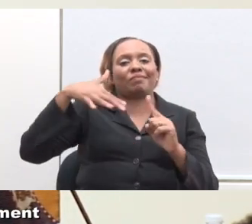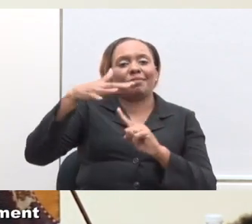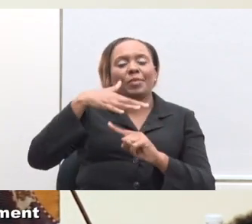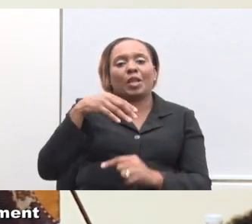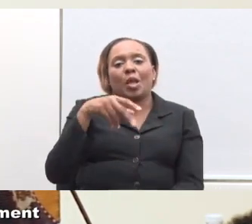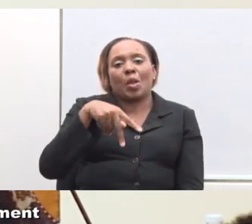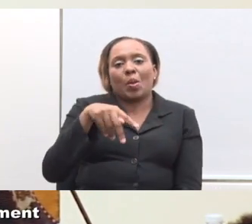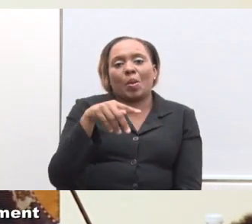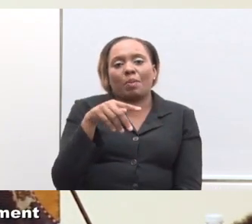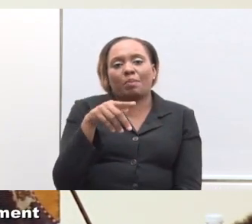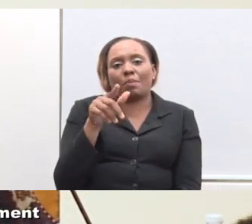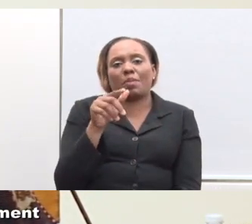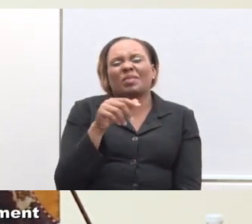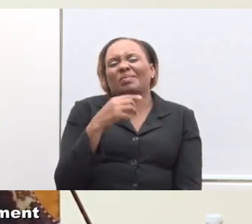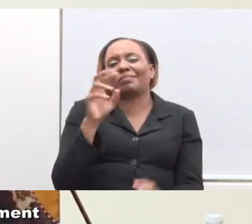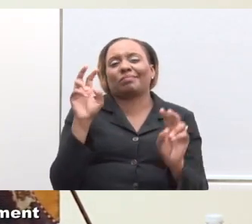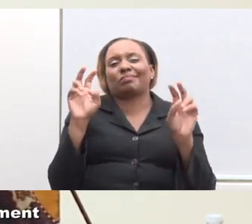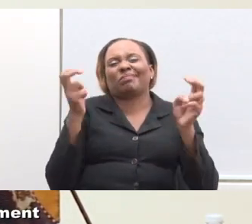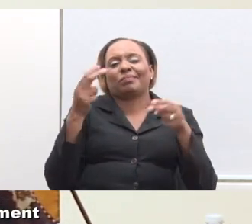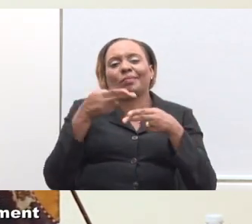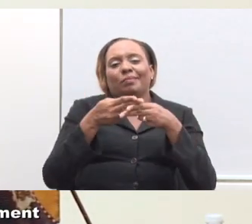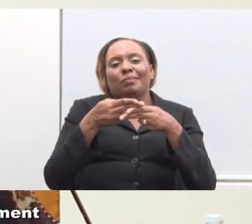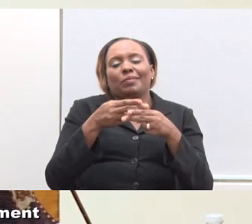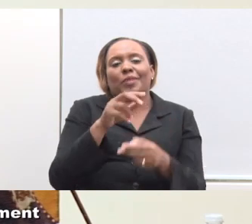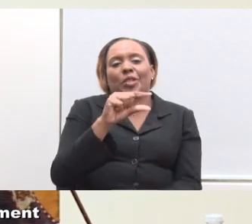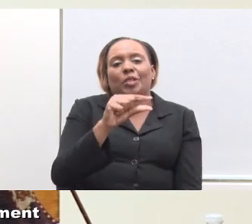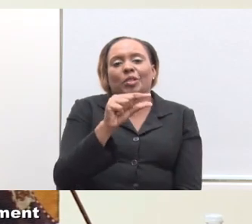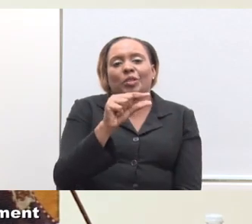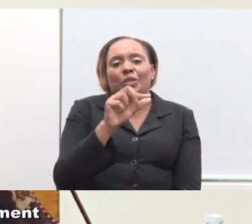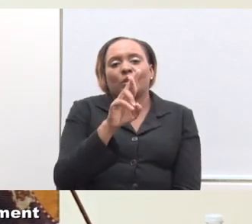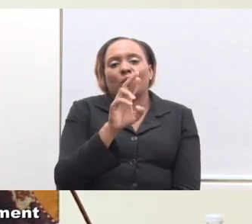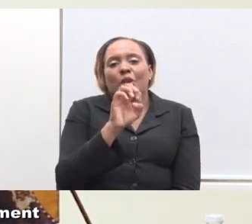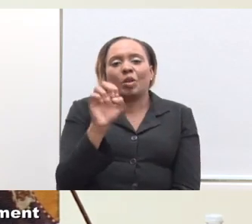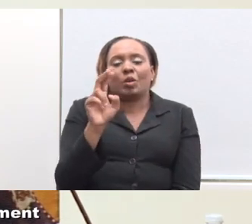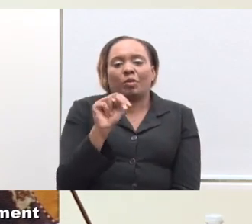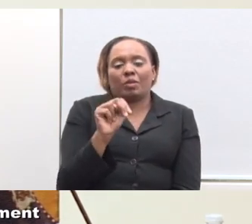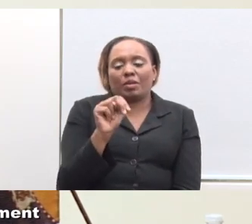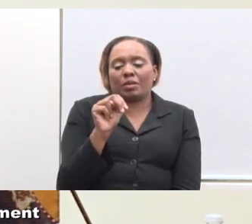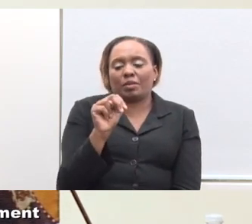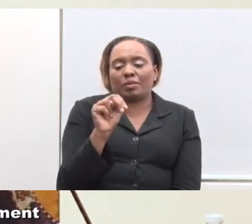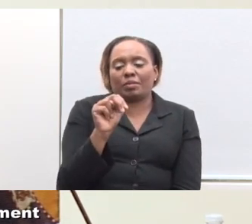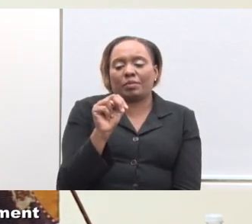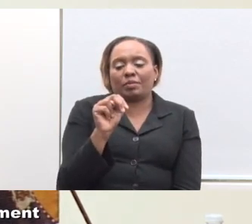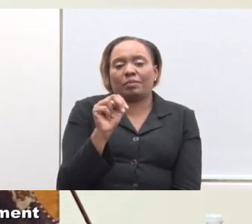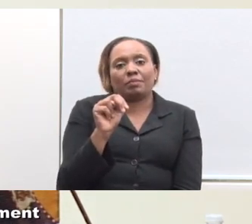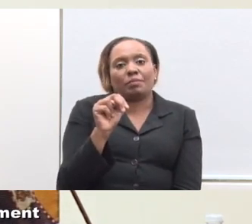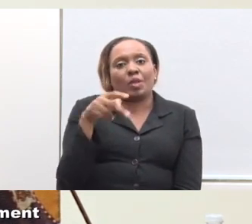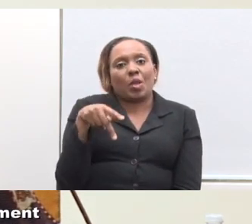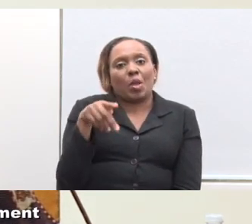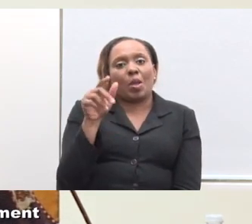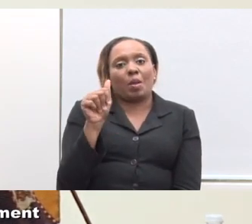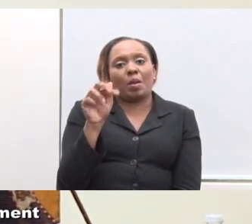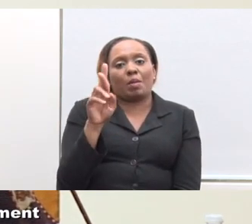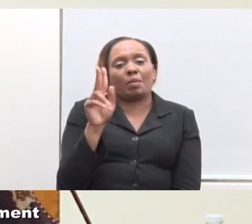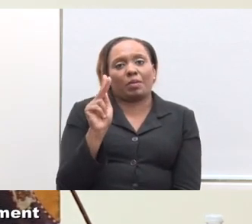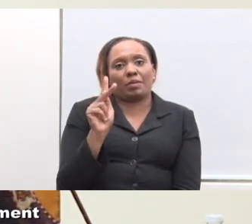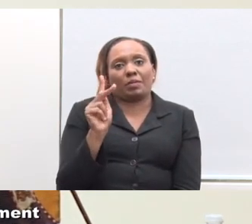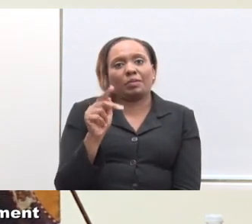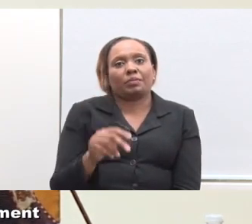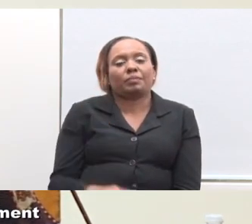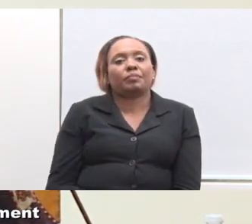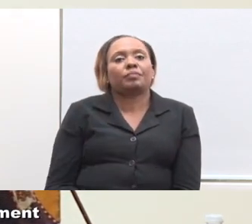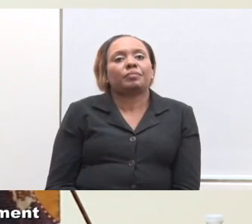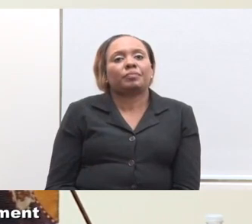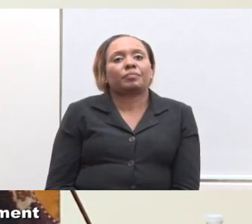of the agreement between SBRC and the Sanitation Services Authority. Up until when we came